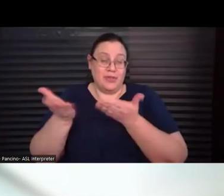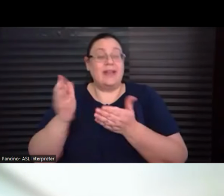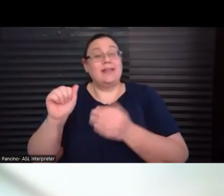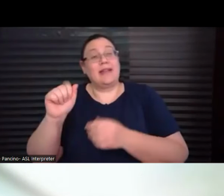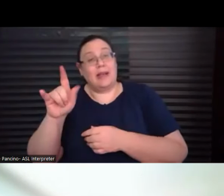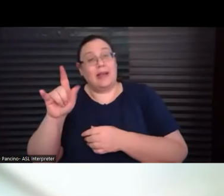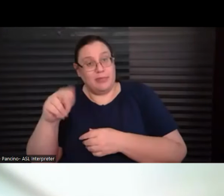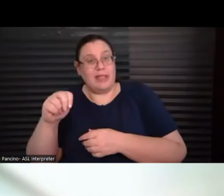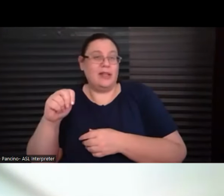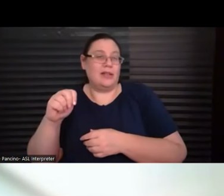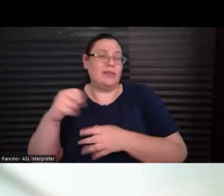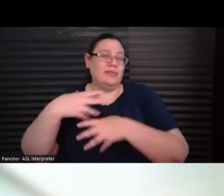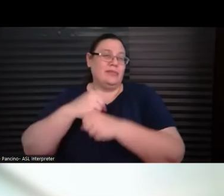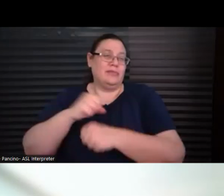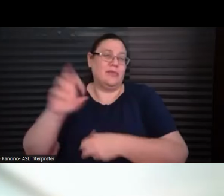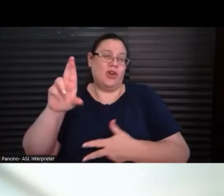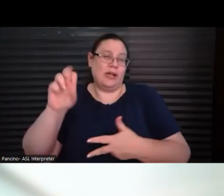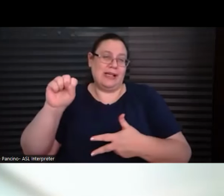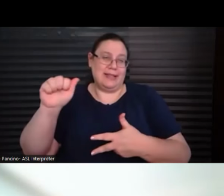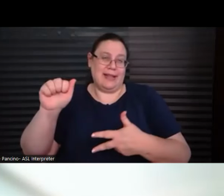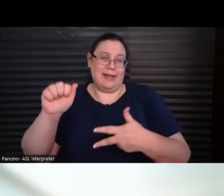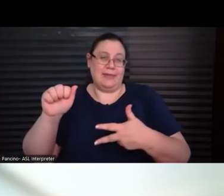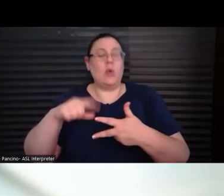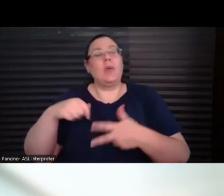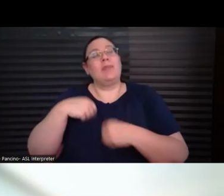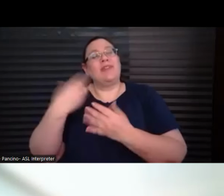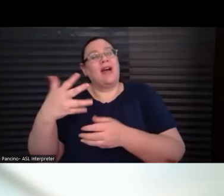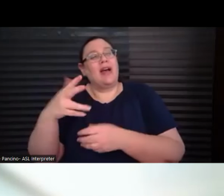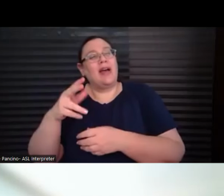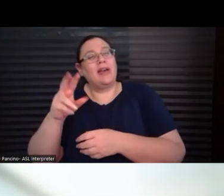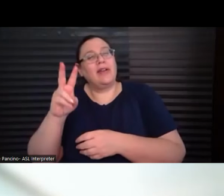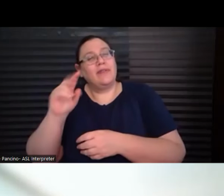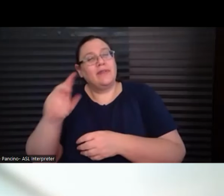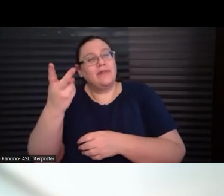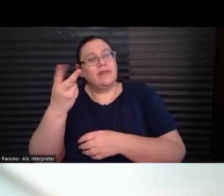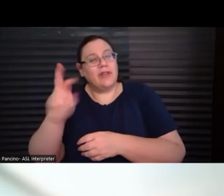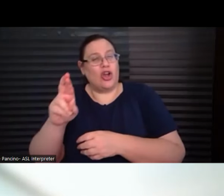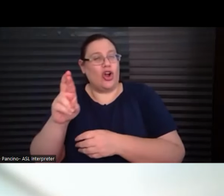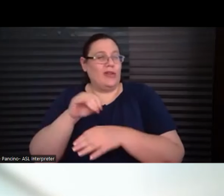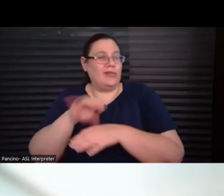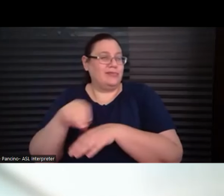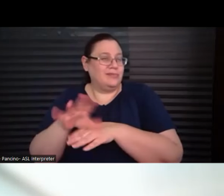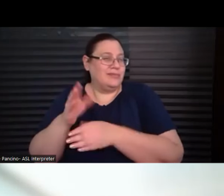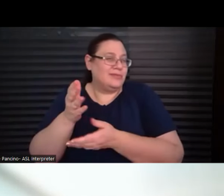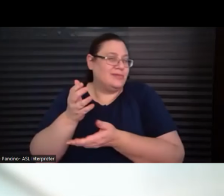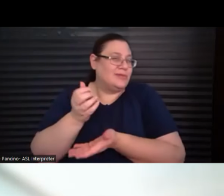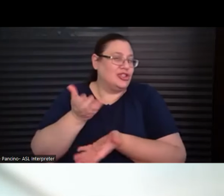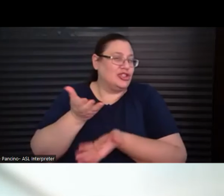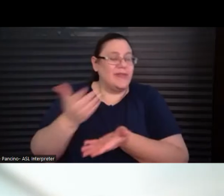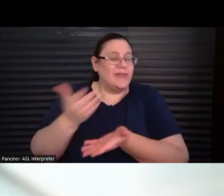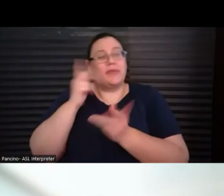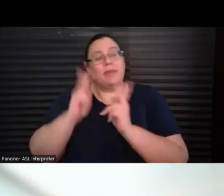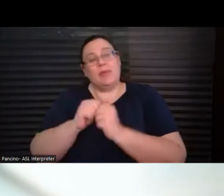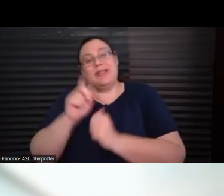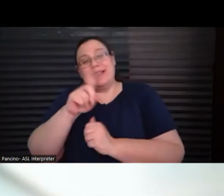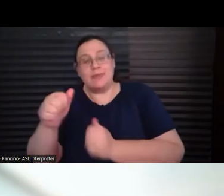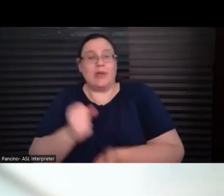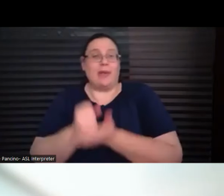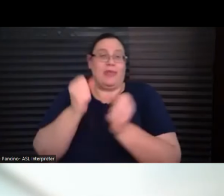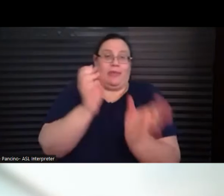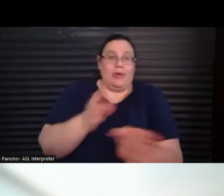as RSA, and we provide vocational and rehabilitative services to individuals with disabilities to help them with preparing, securing,